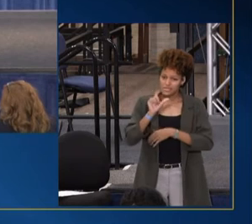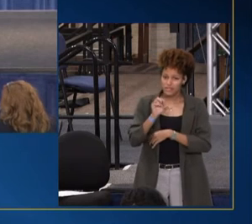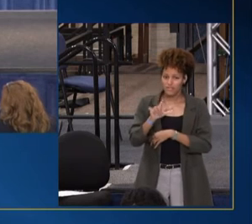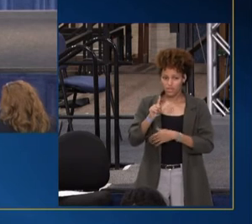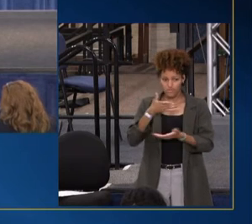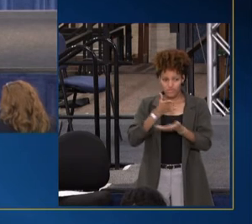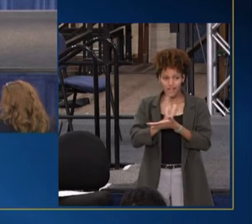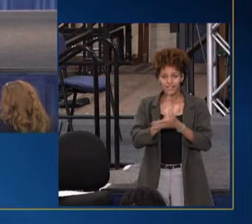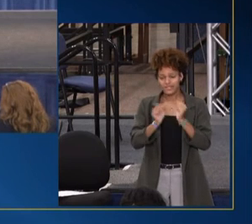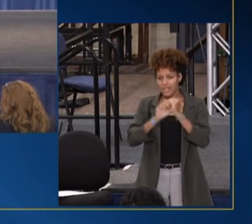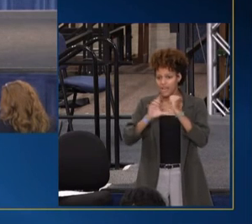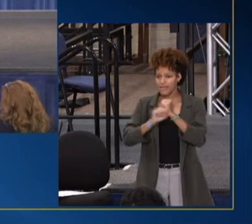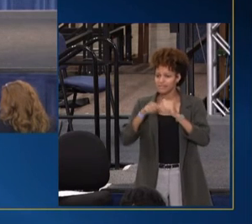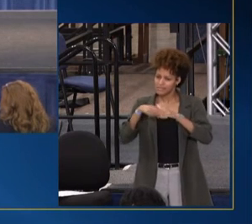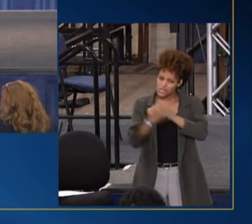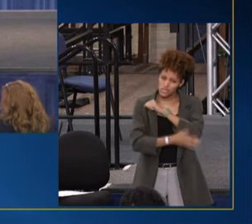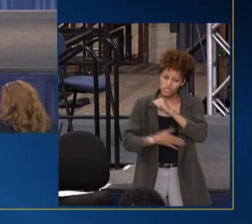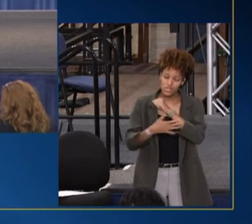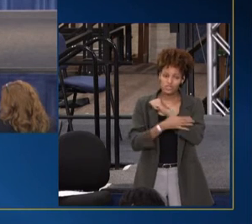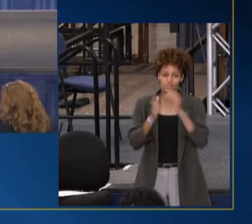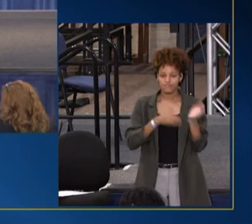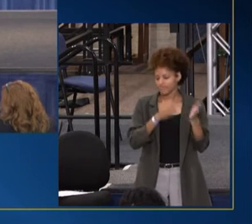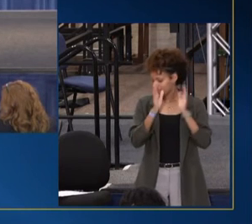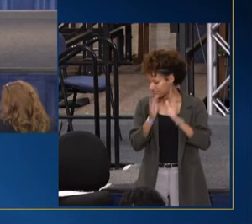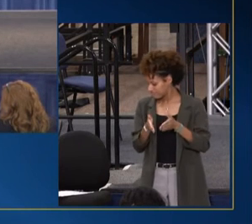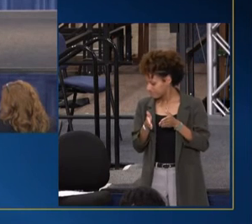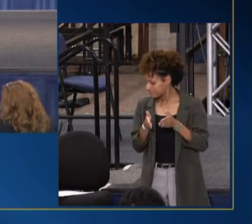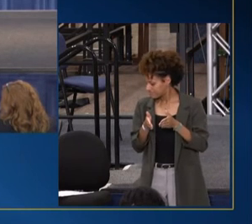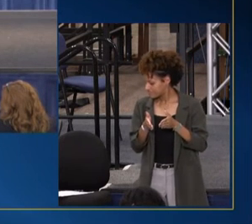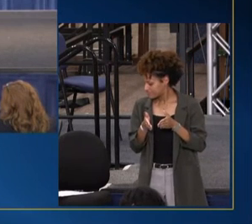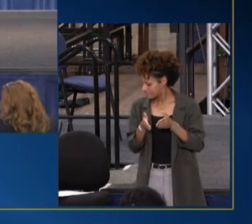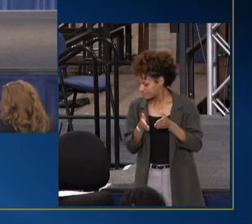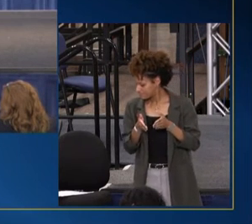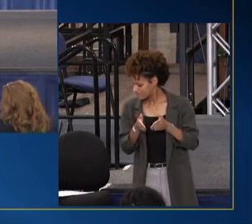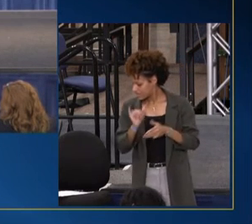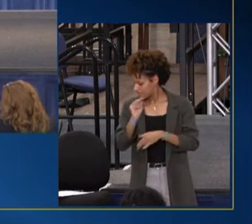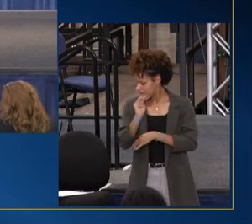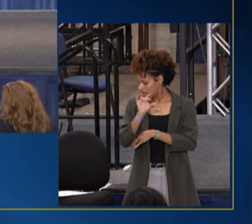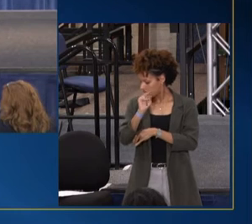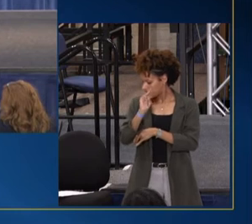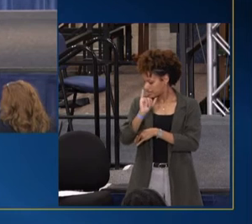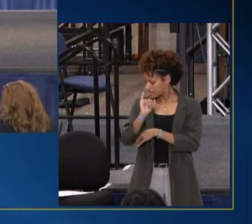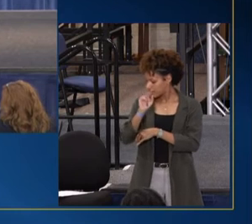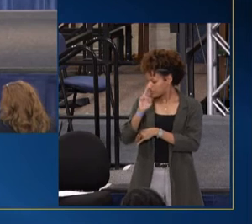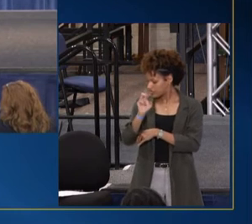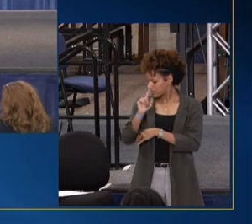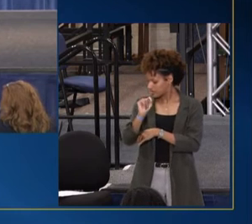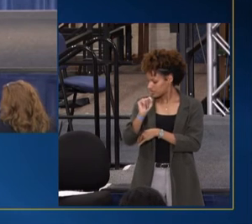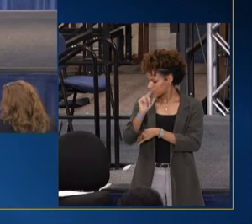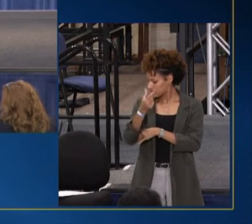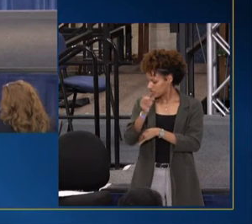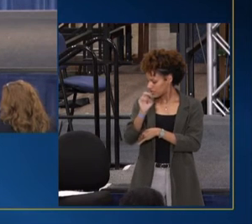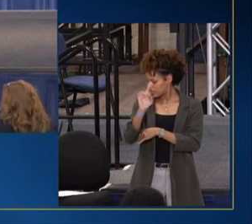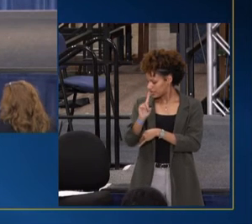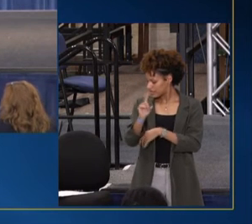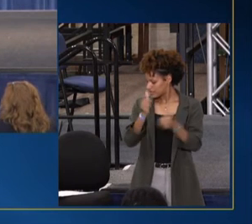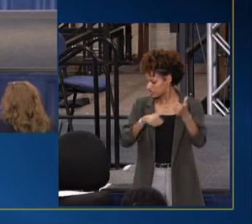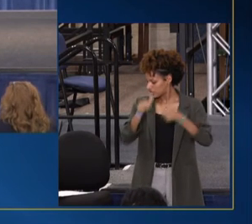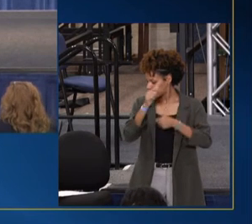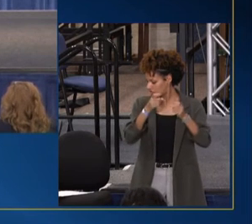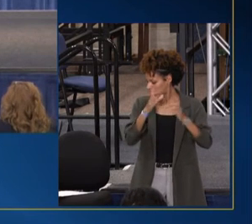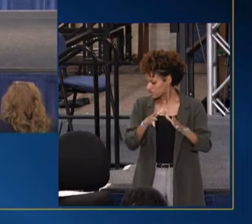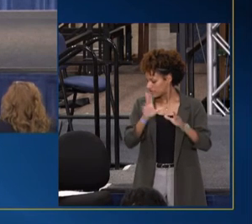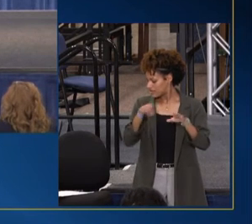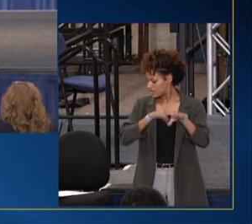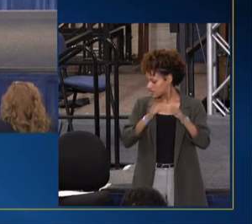in the country. And Imani Rupert Gordon, she, her pronouns, and she is the executive director of the National Center for Lesbian Rights.